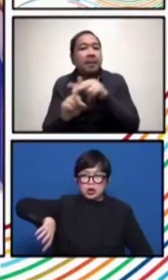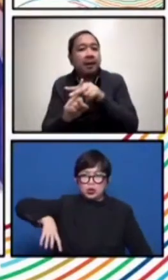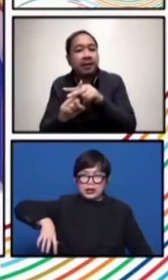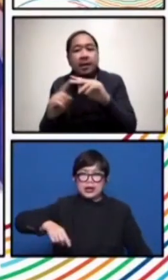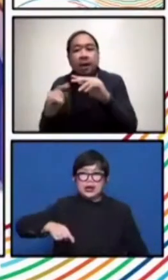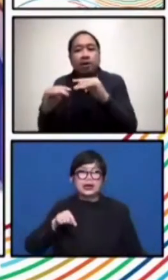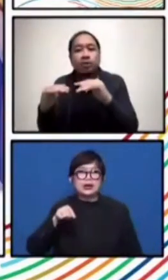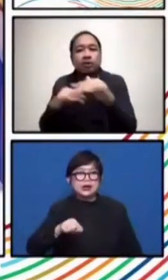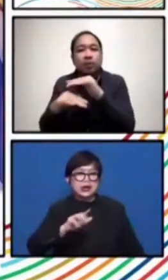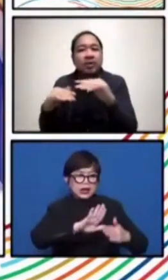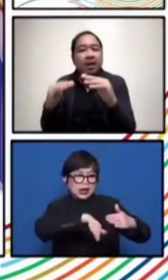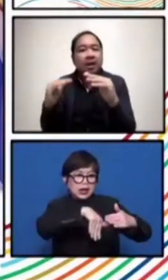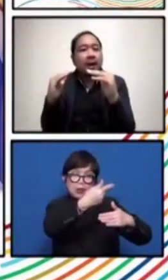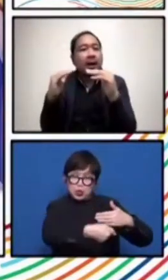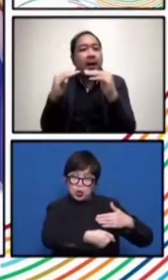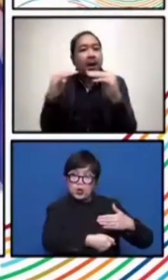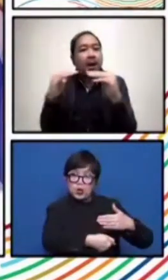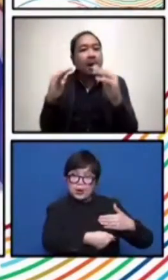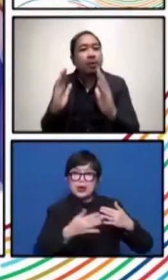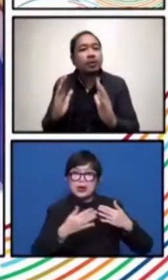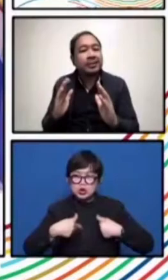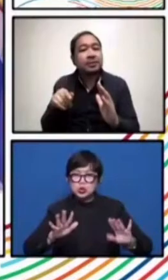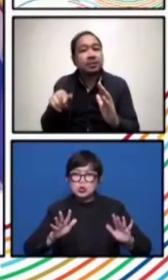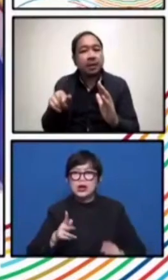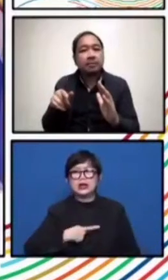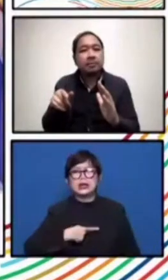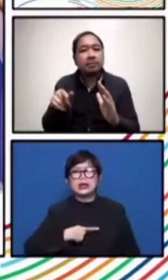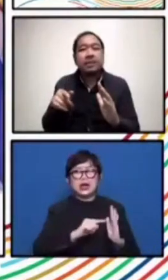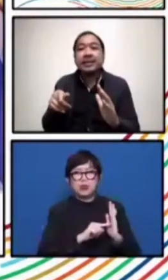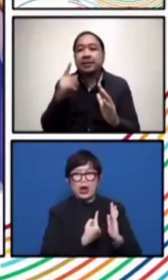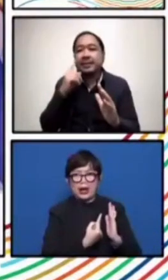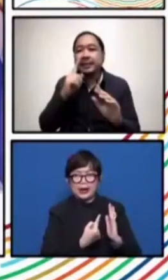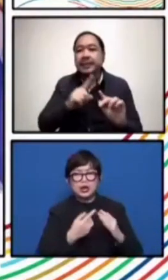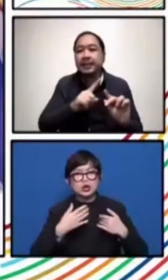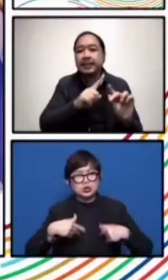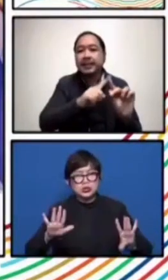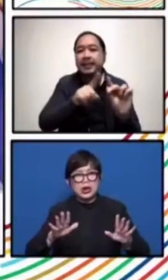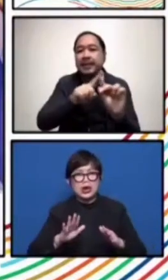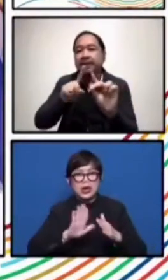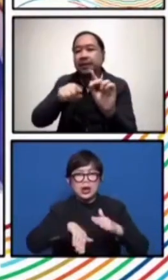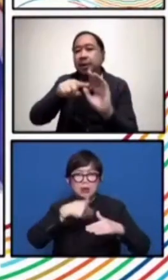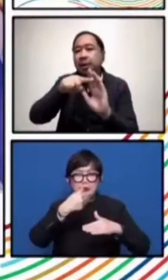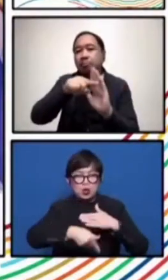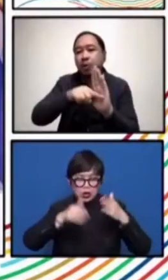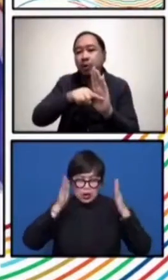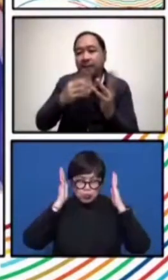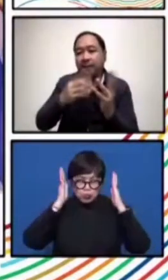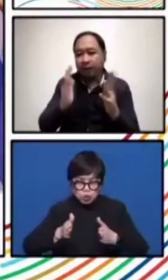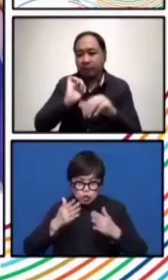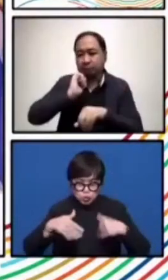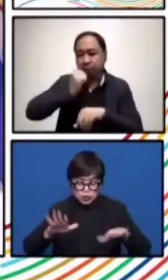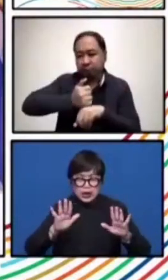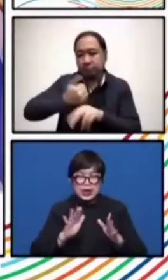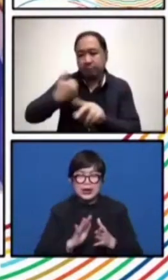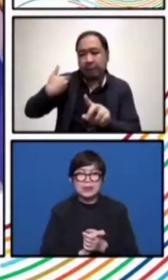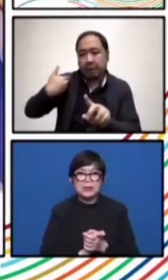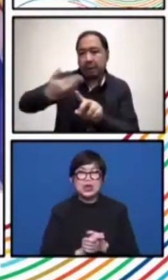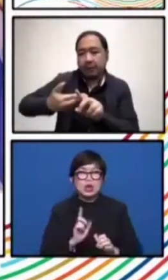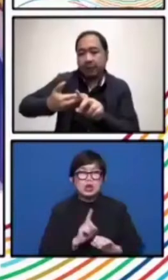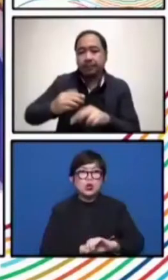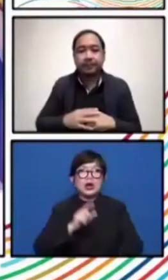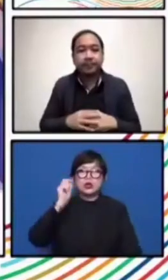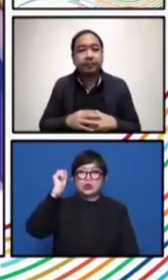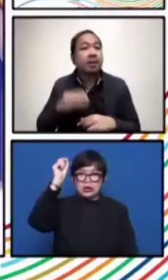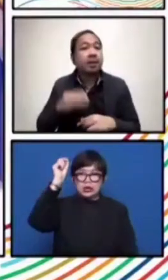have started and specific programs in place for the future you know somebody mentioned about the 1 billion people